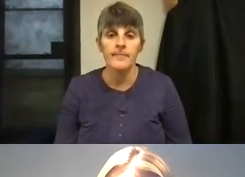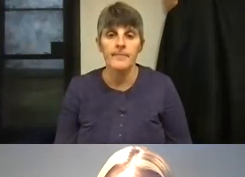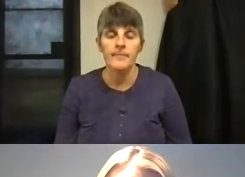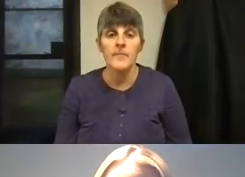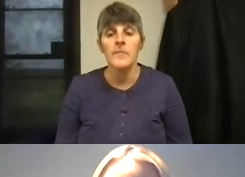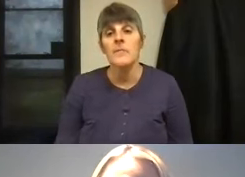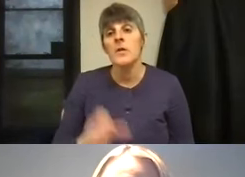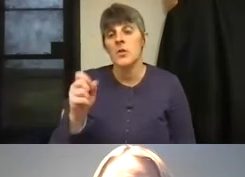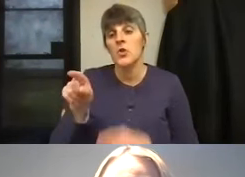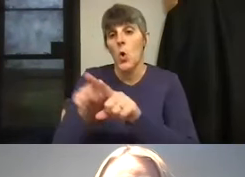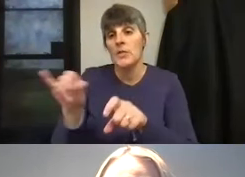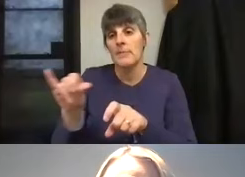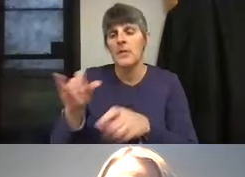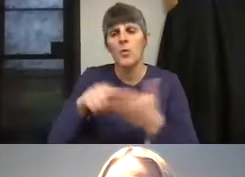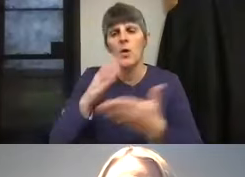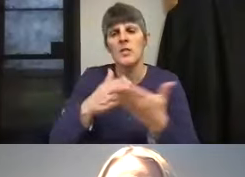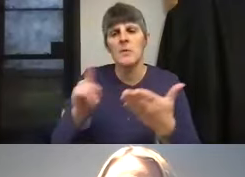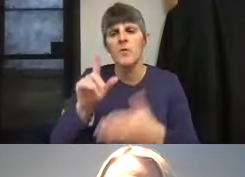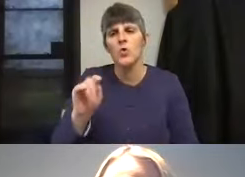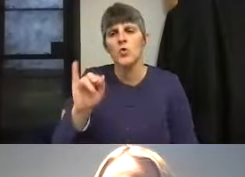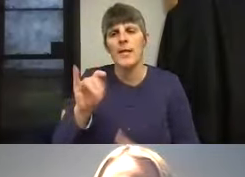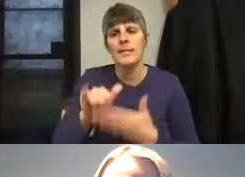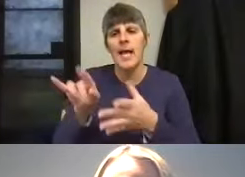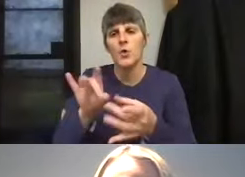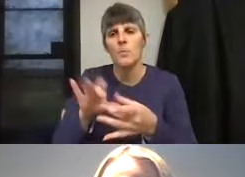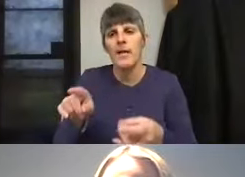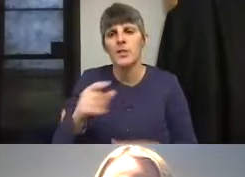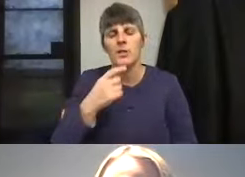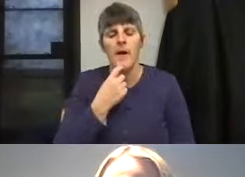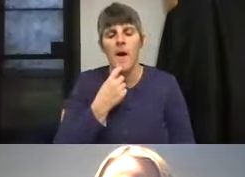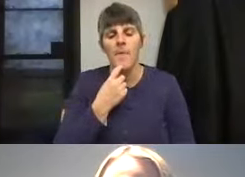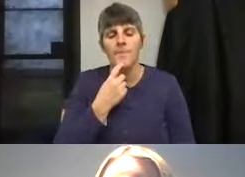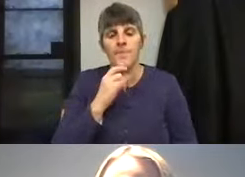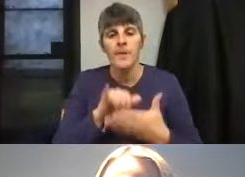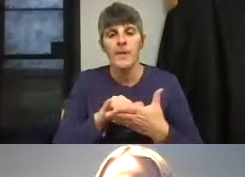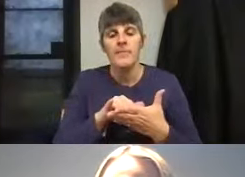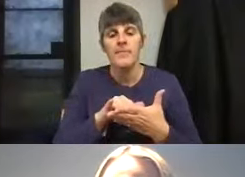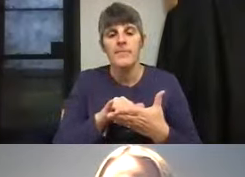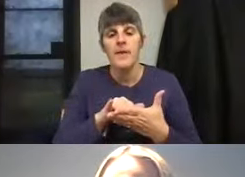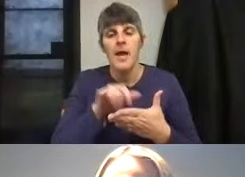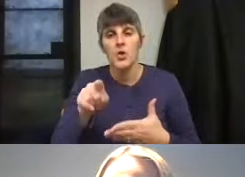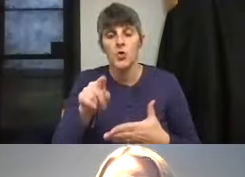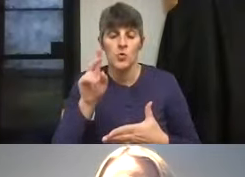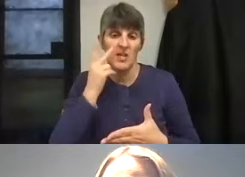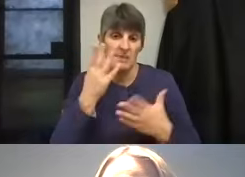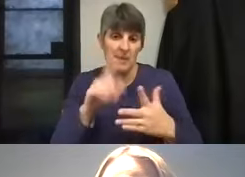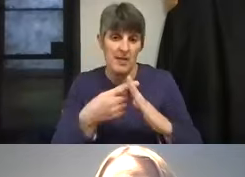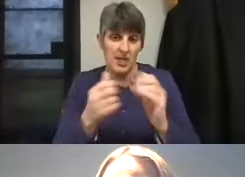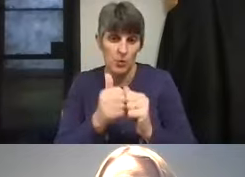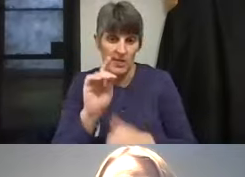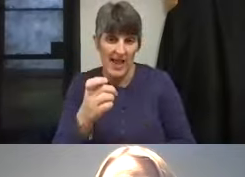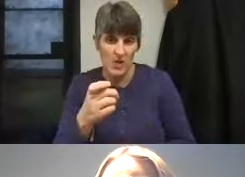So similarly, what are some of those traits that you mentioned that you see maybe initially with a